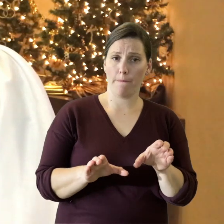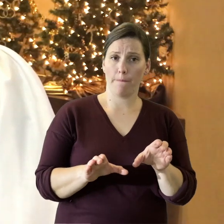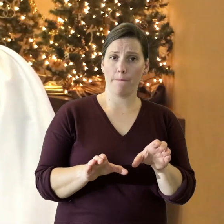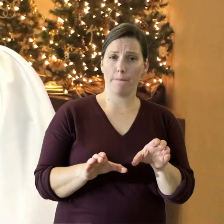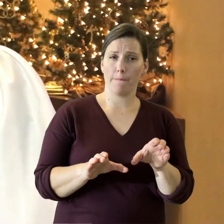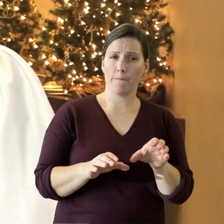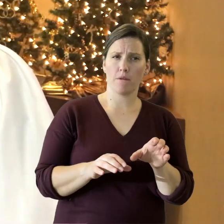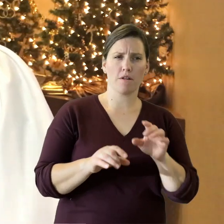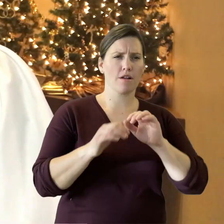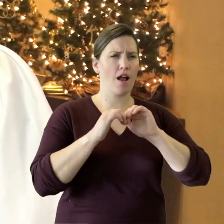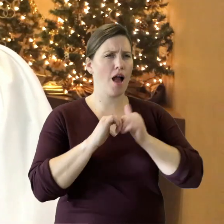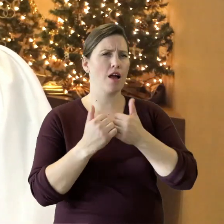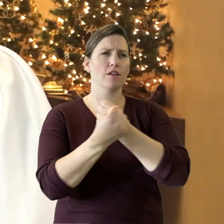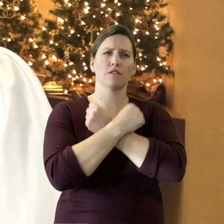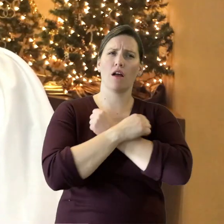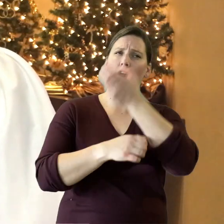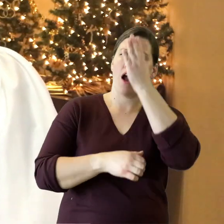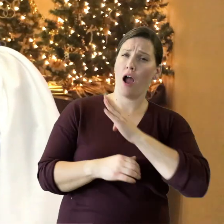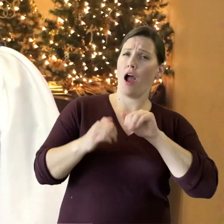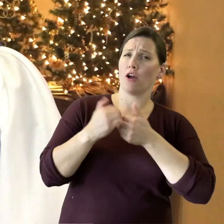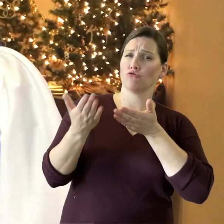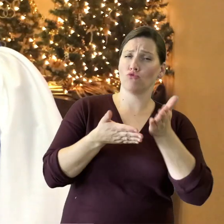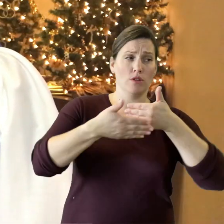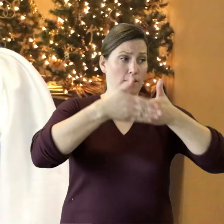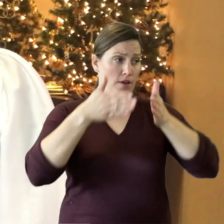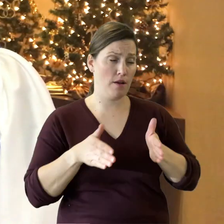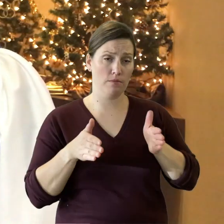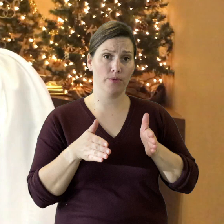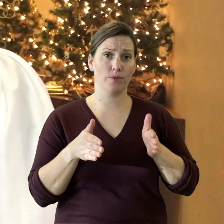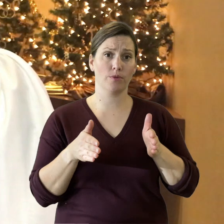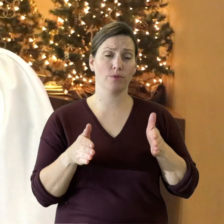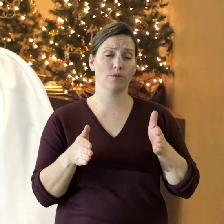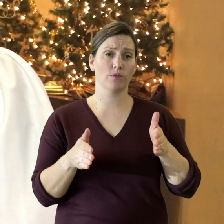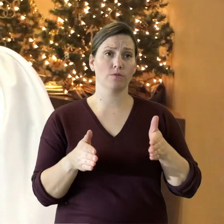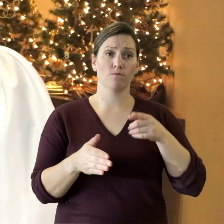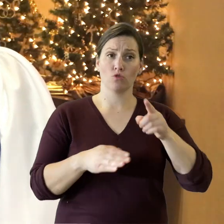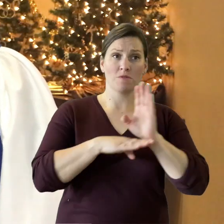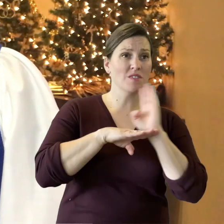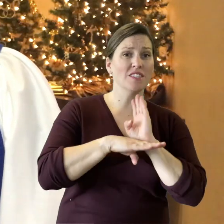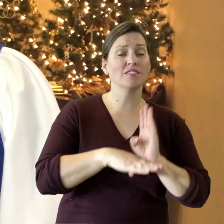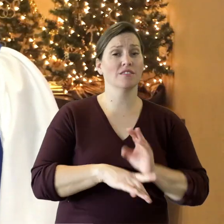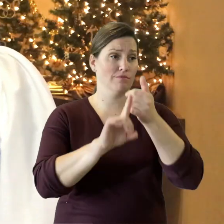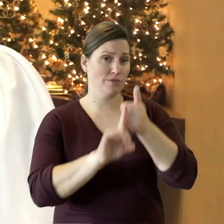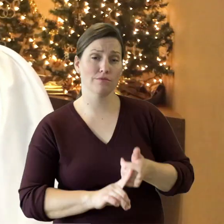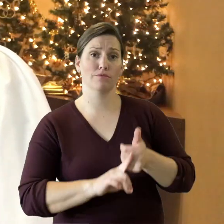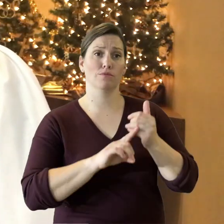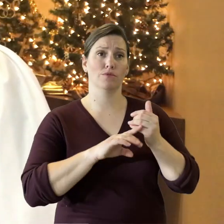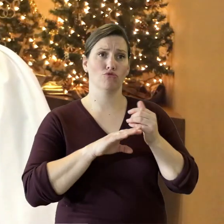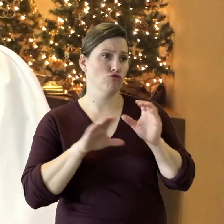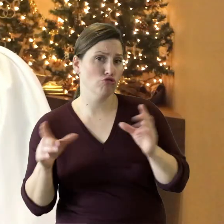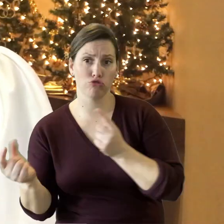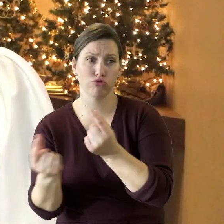You've learned from him how to love God and how to serve your neighbor. And so you busy